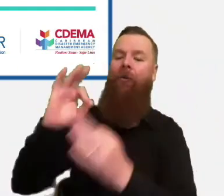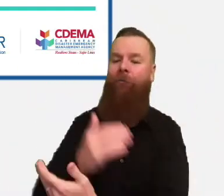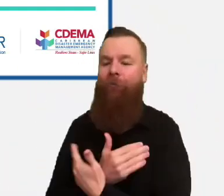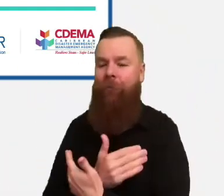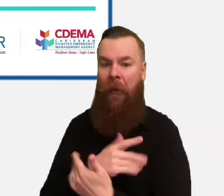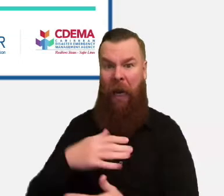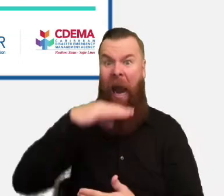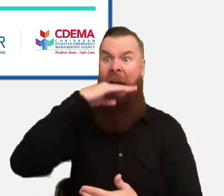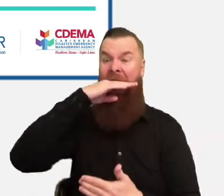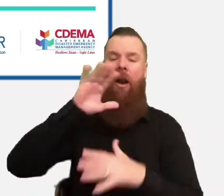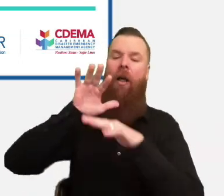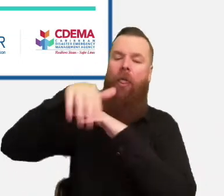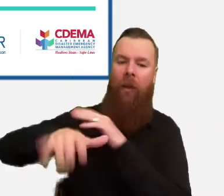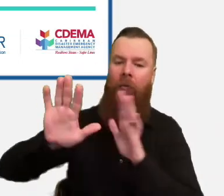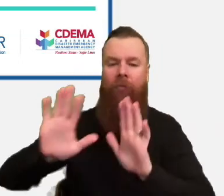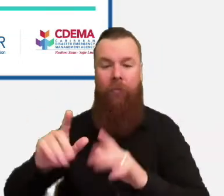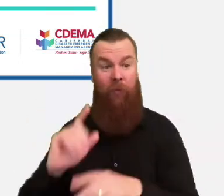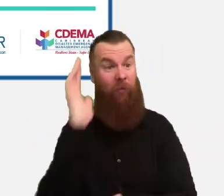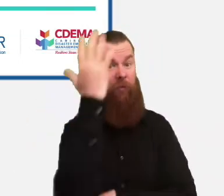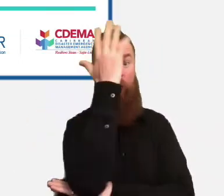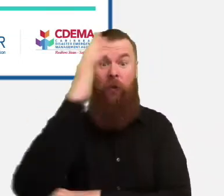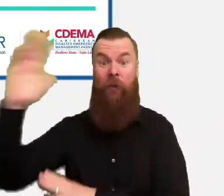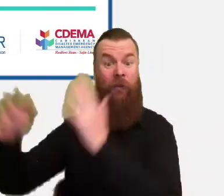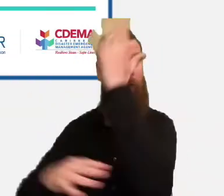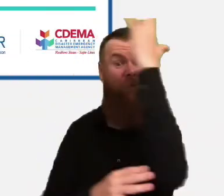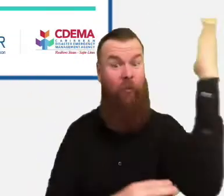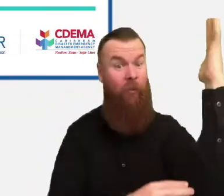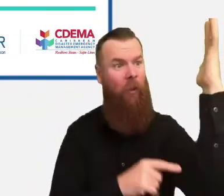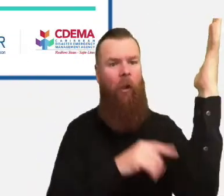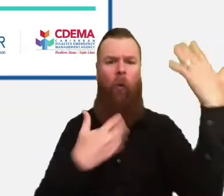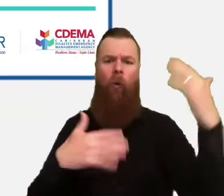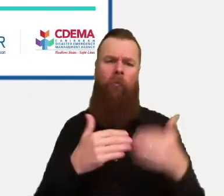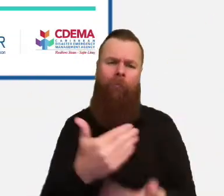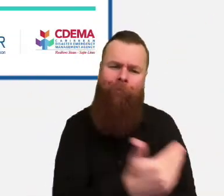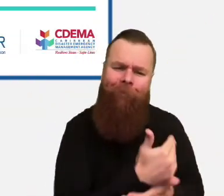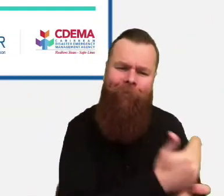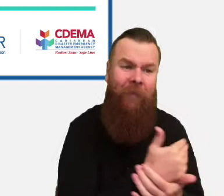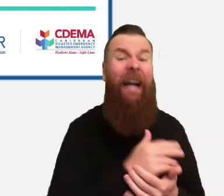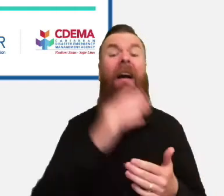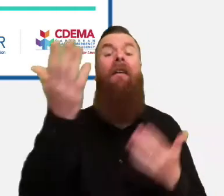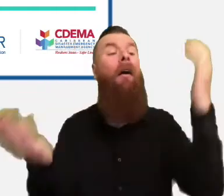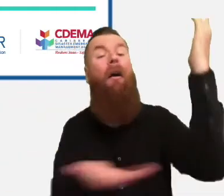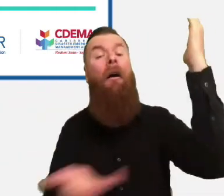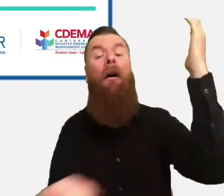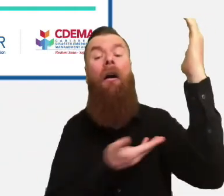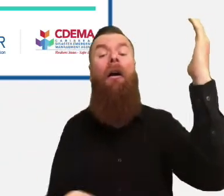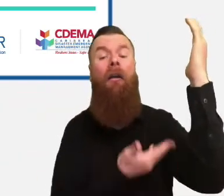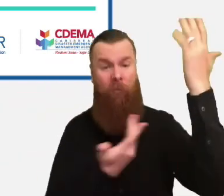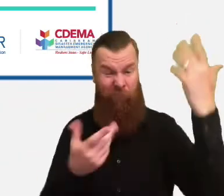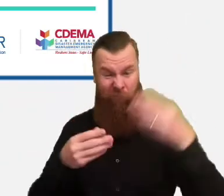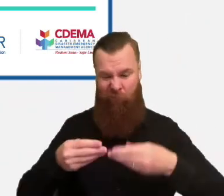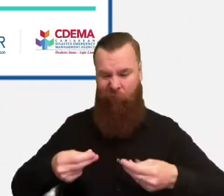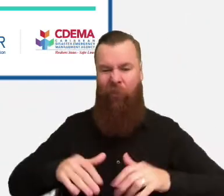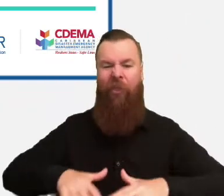also create soil erosion and more flooding. So, but we have to also take care with working with the